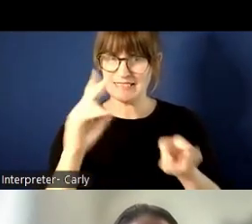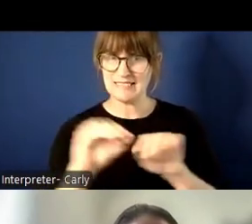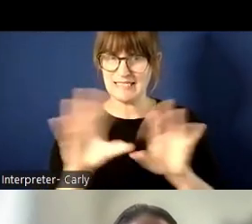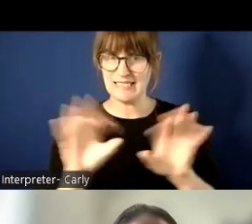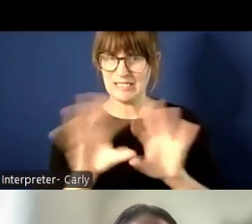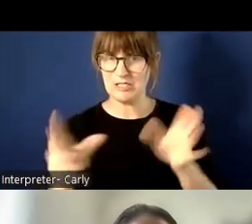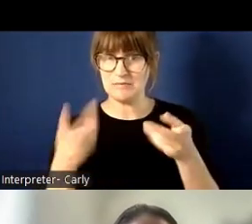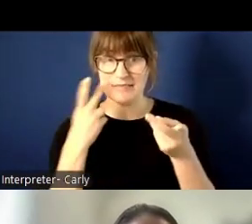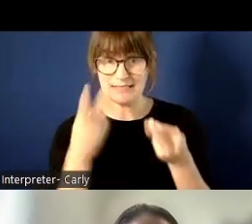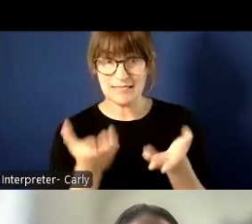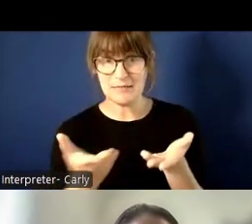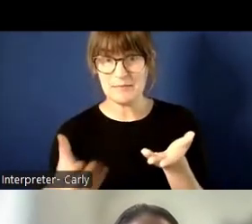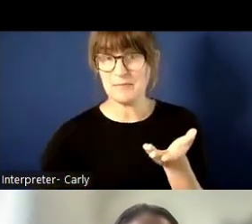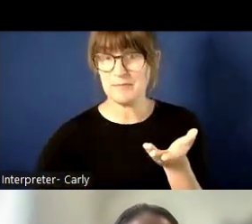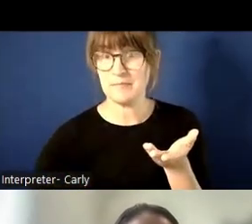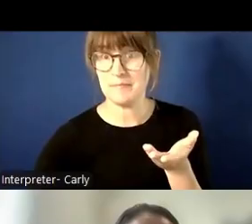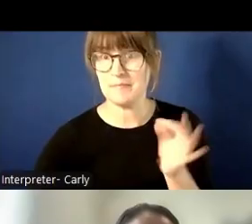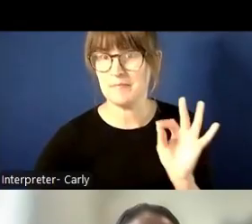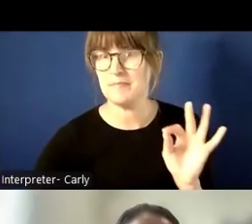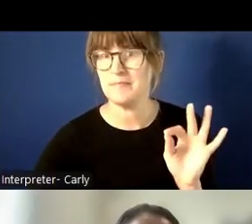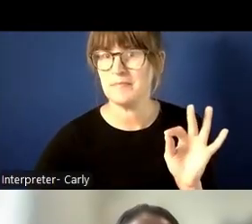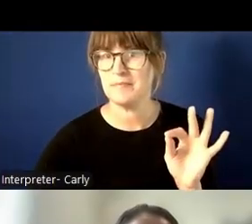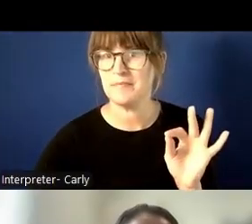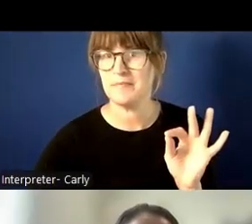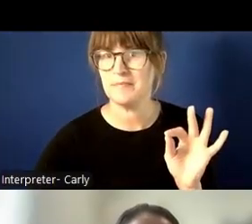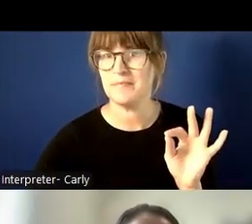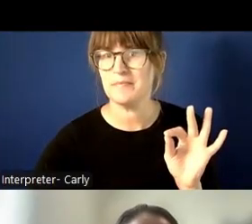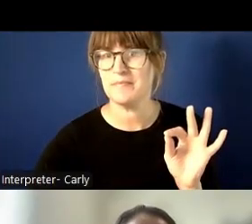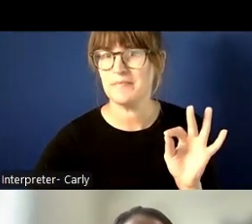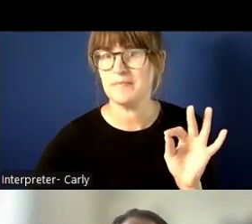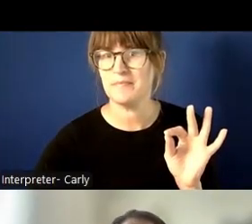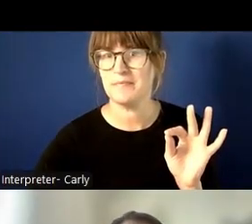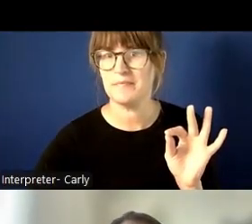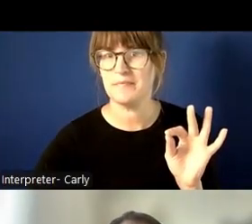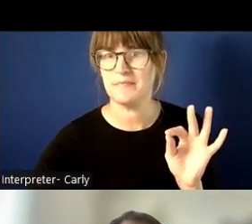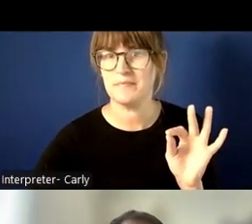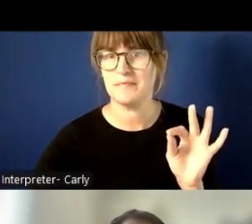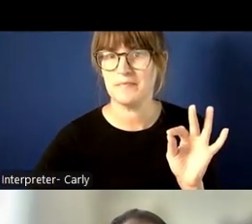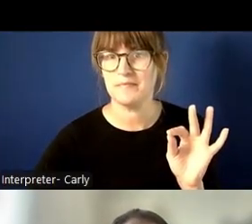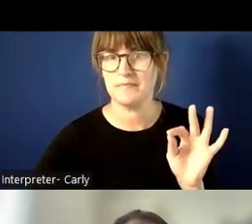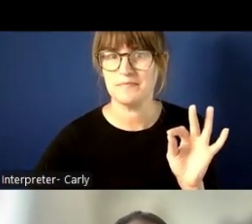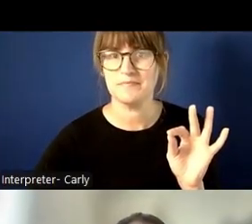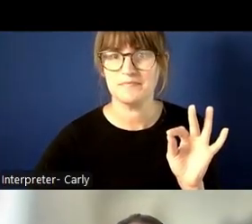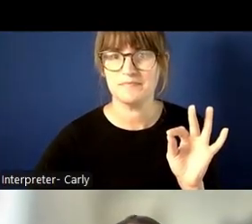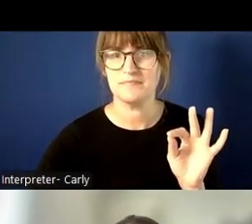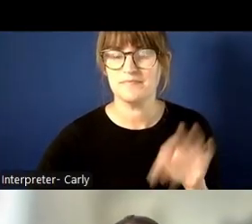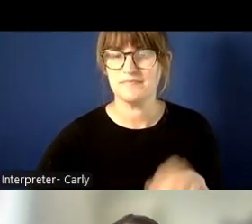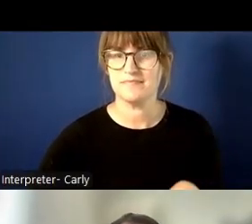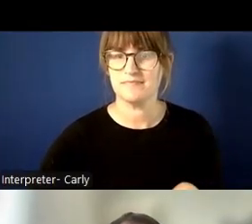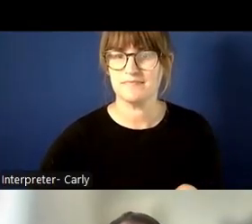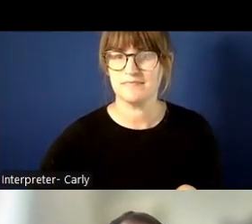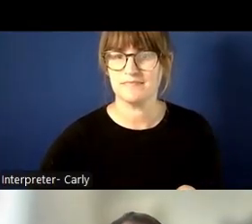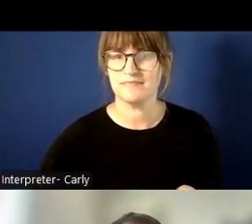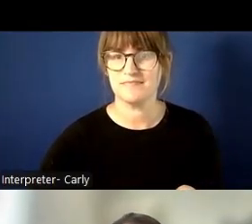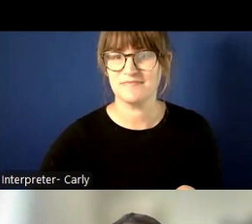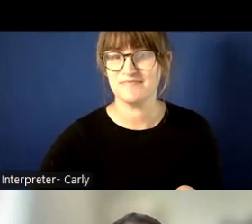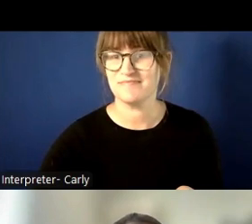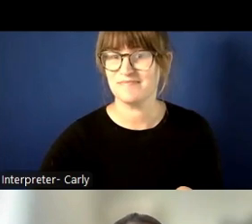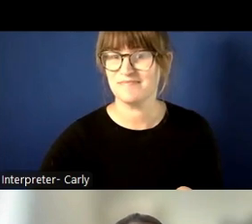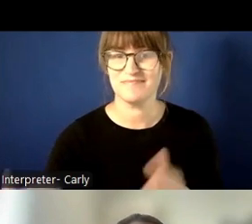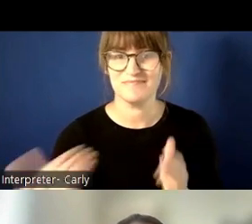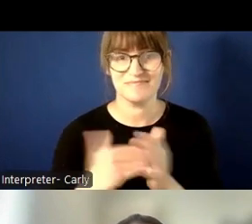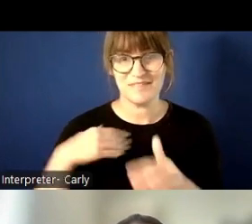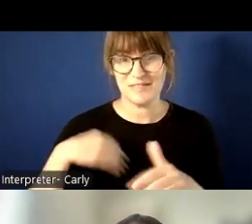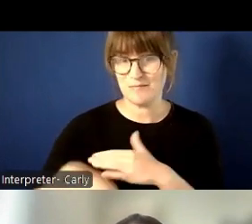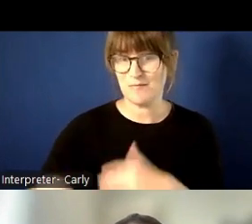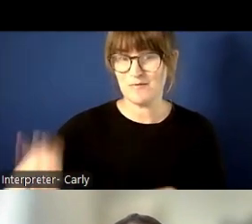okay? That's perfect. Okay, perfect. So again, I'm Dr. Alicia Mizes. I actually grew up in Rochester, New York, so really excited to